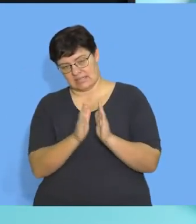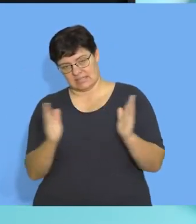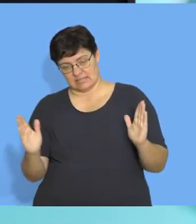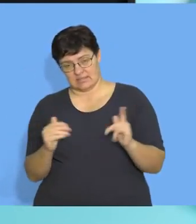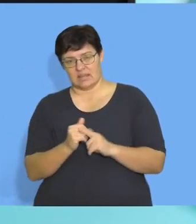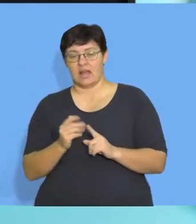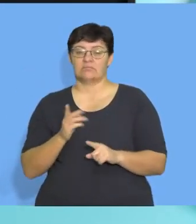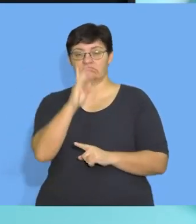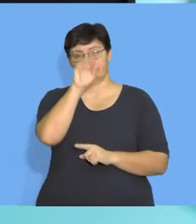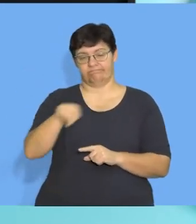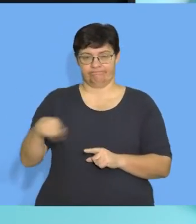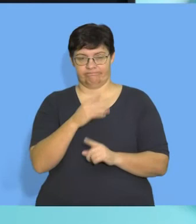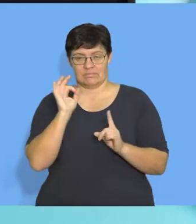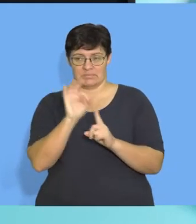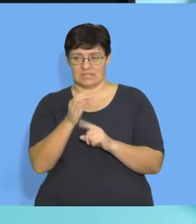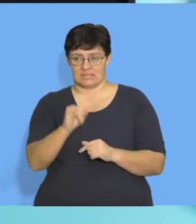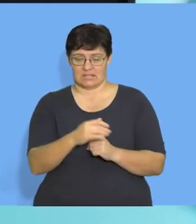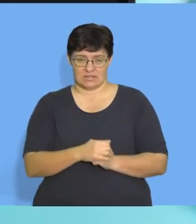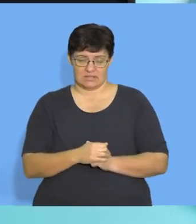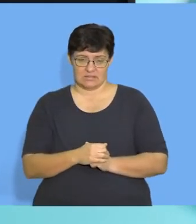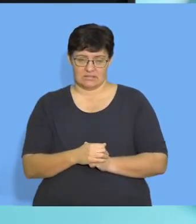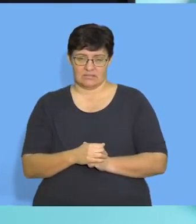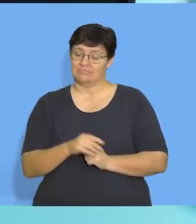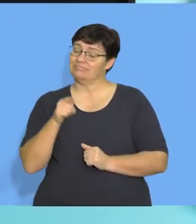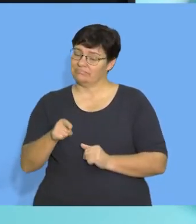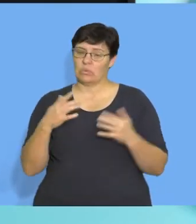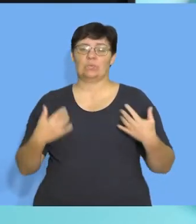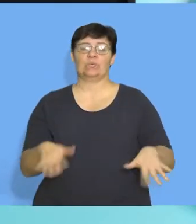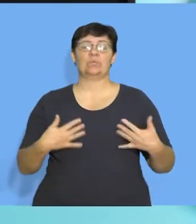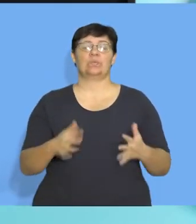direction. Okay, that's very, very important.